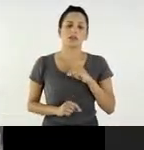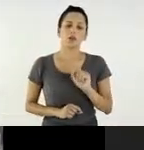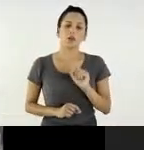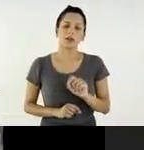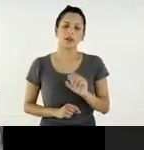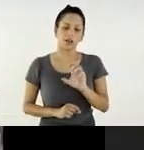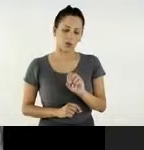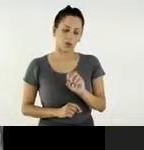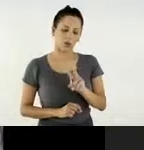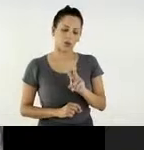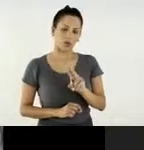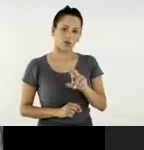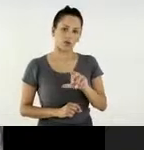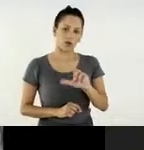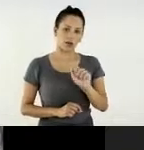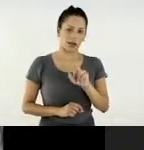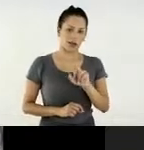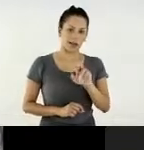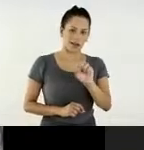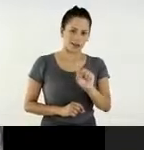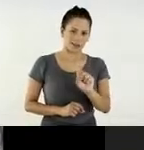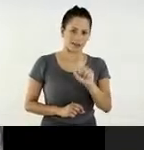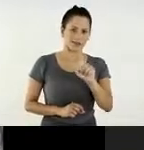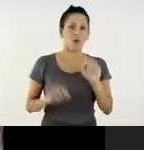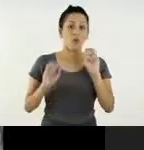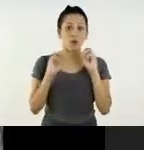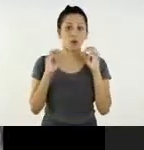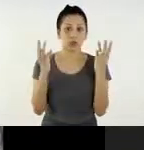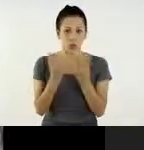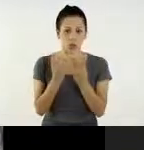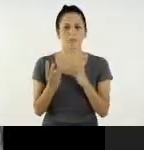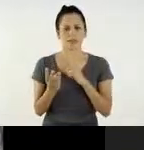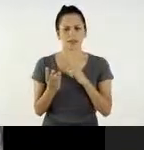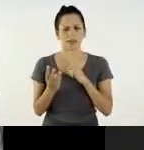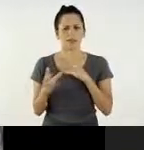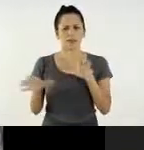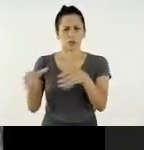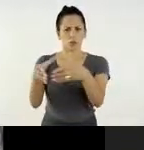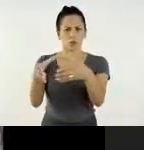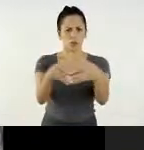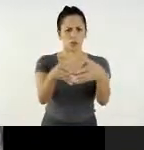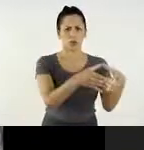on several different separatist communities, and I should add they